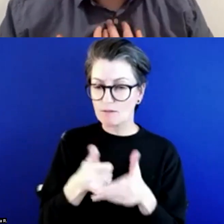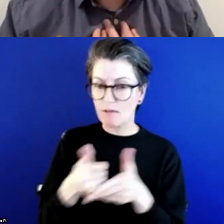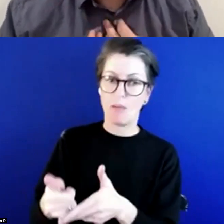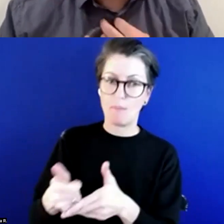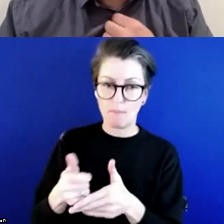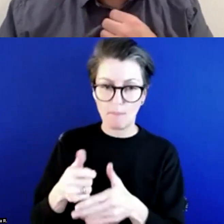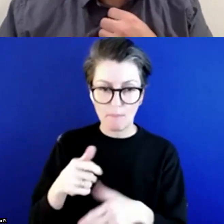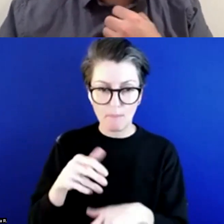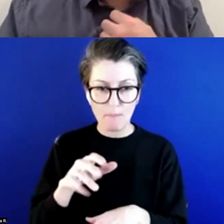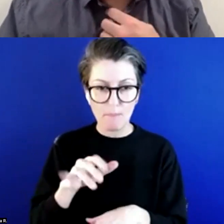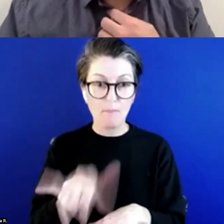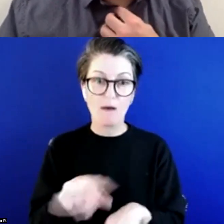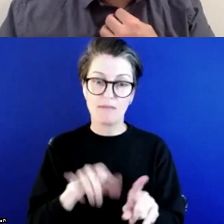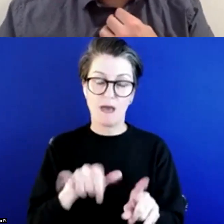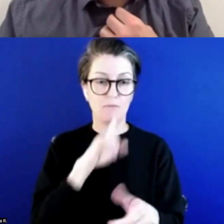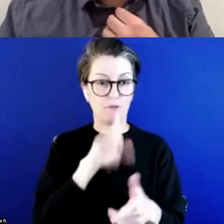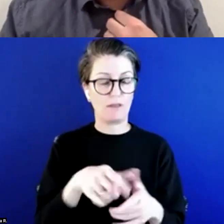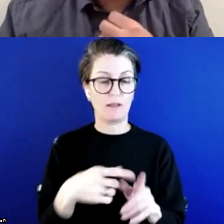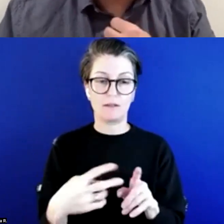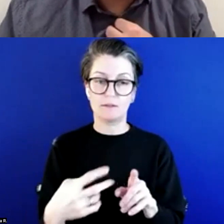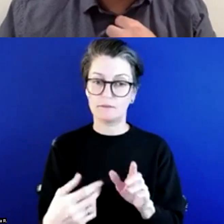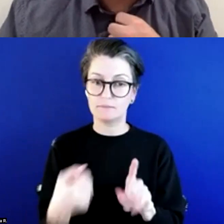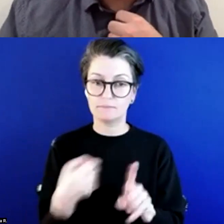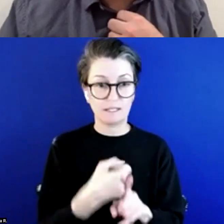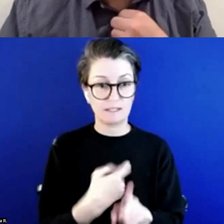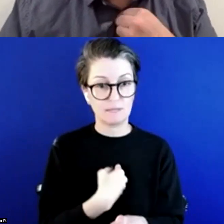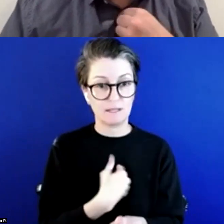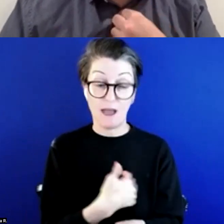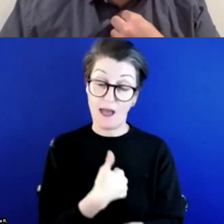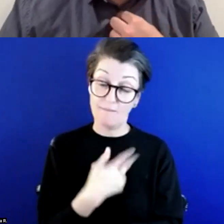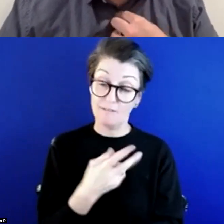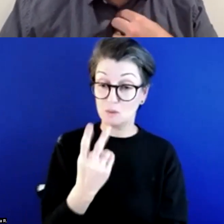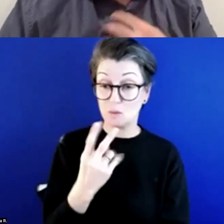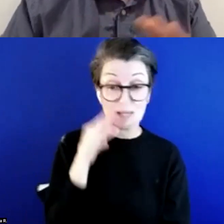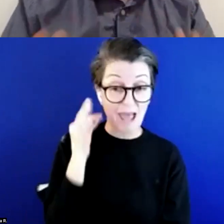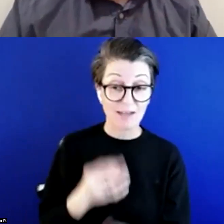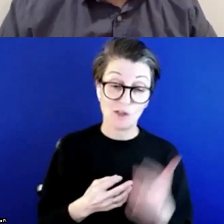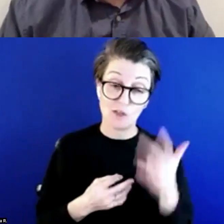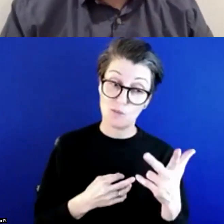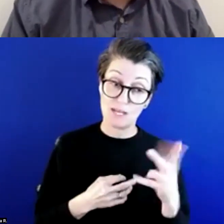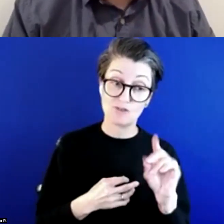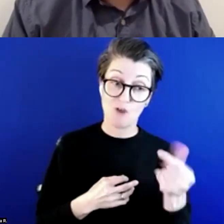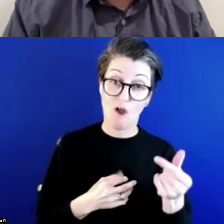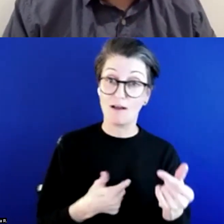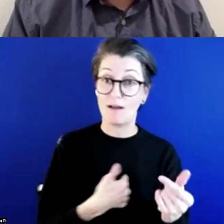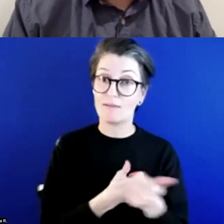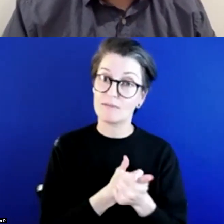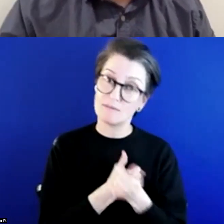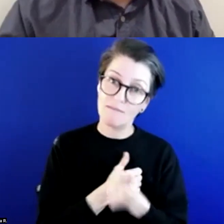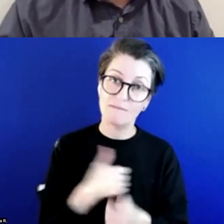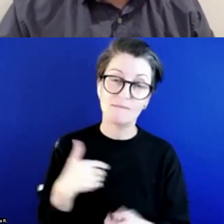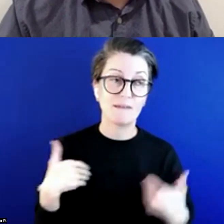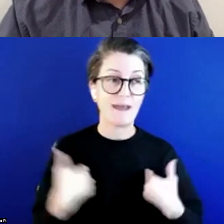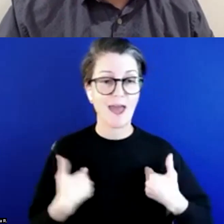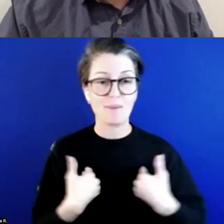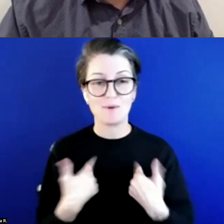because I'm a huge animal lover. I have 2 cats and 3 dogs, so big animal lover